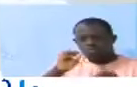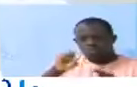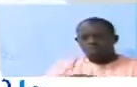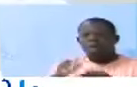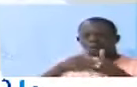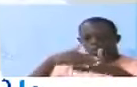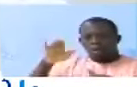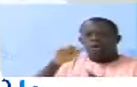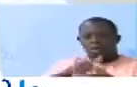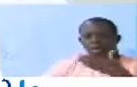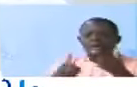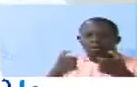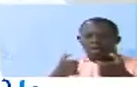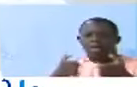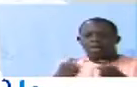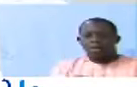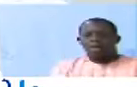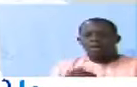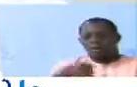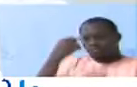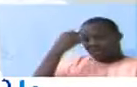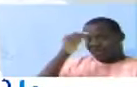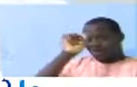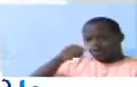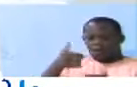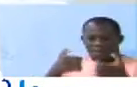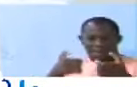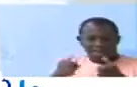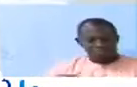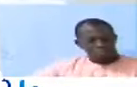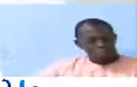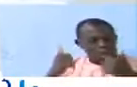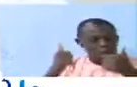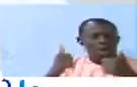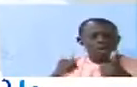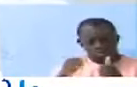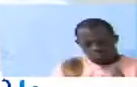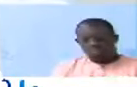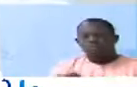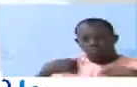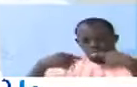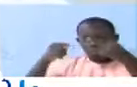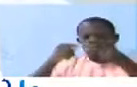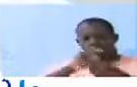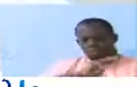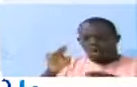think your Mandinkas is very perfect, so proceed,